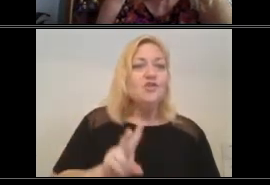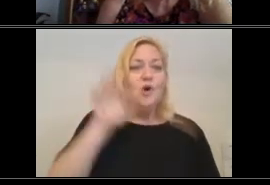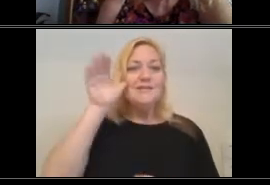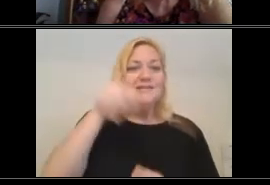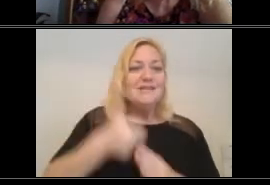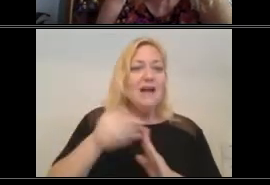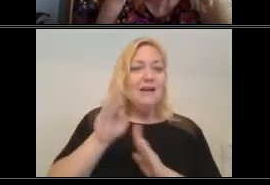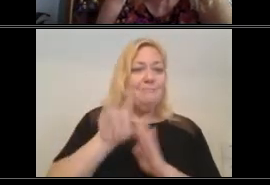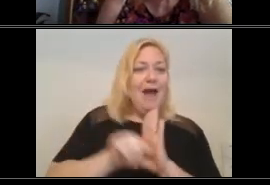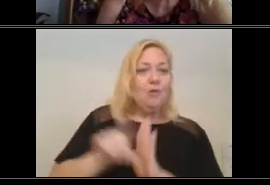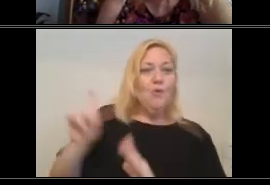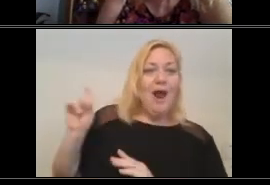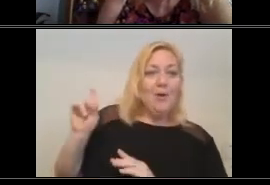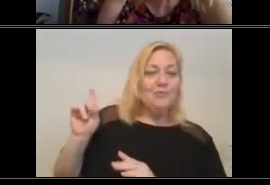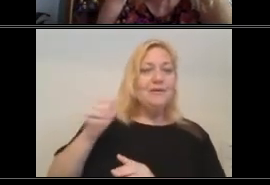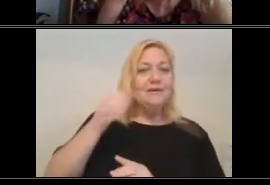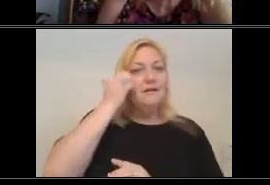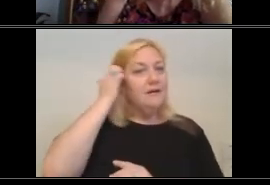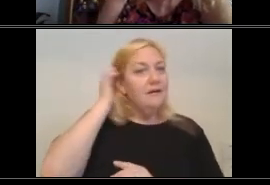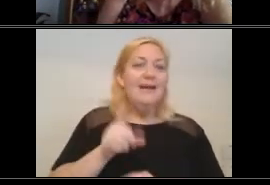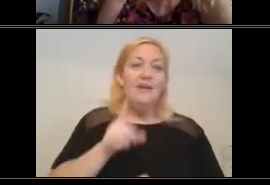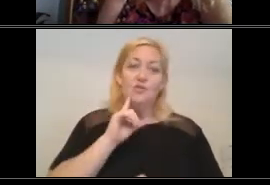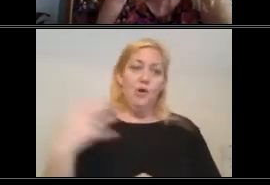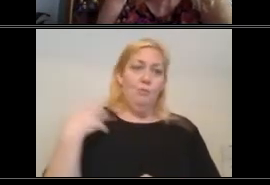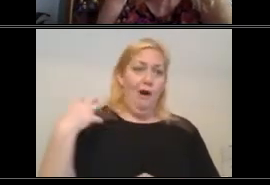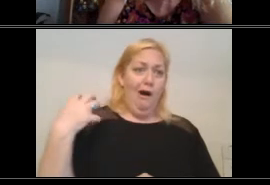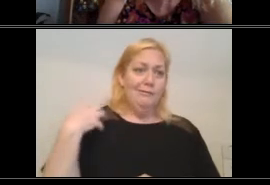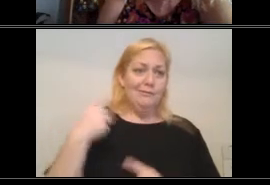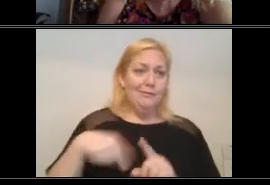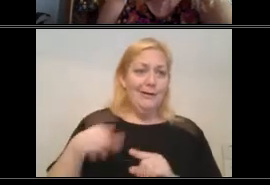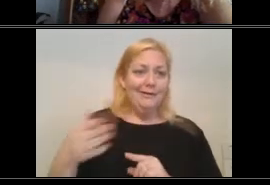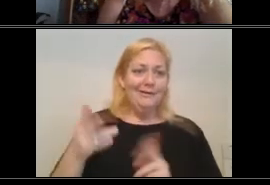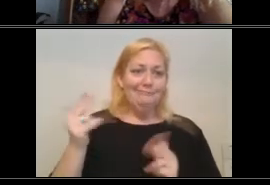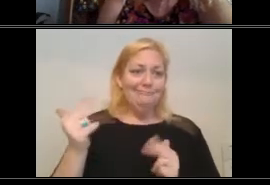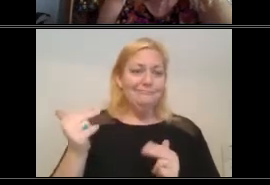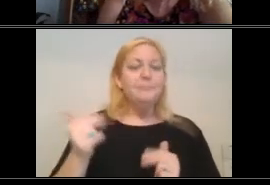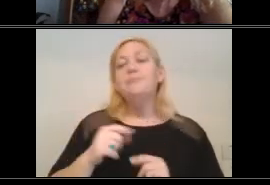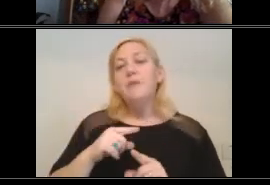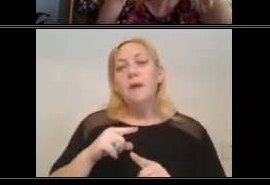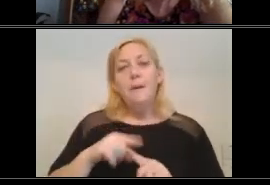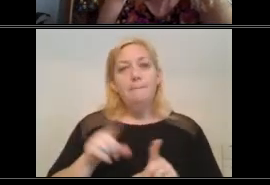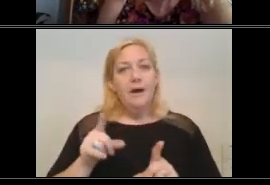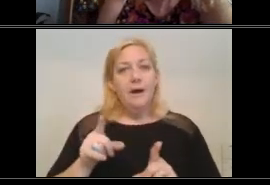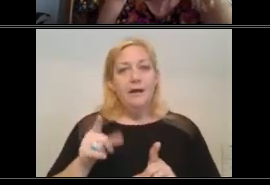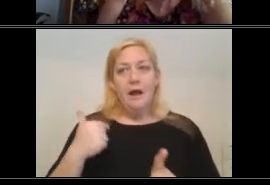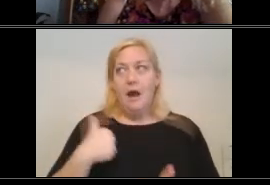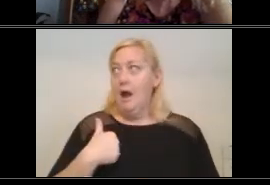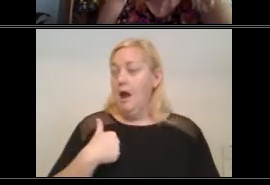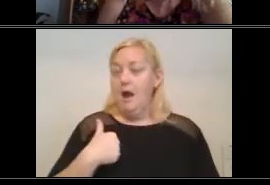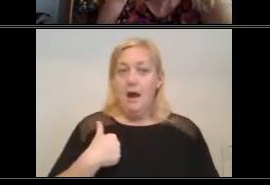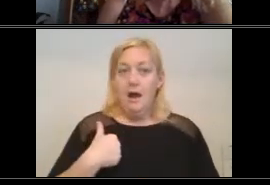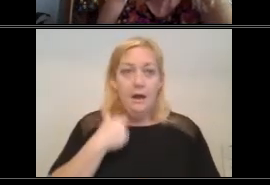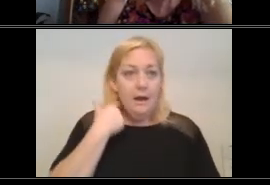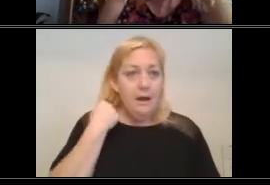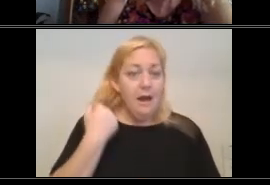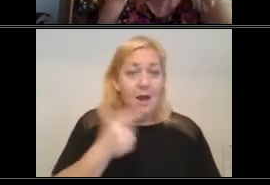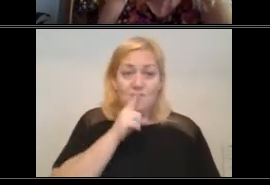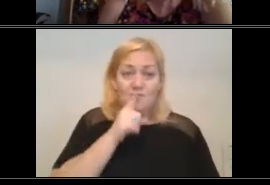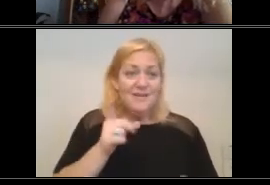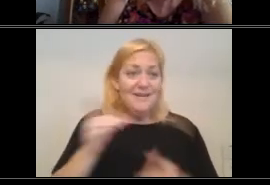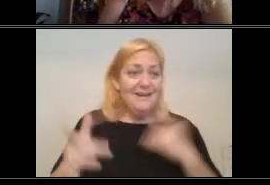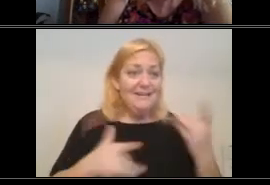He is the real boss around here. But I am extremely excited to be facilitating